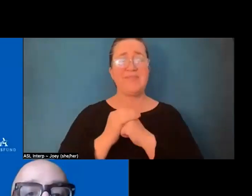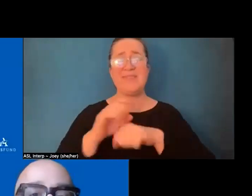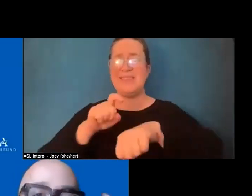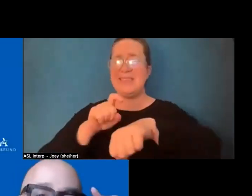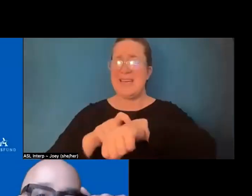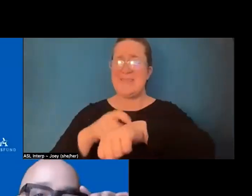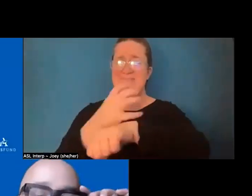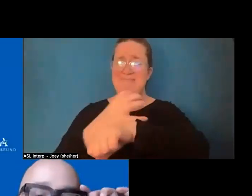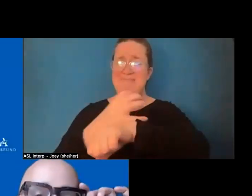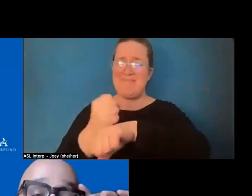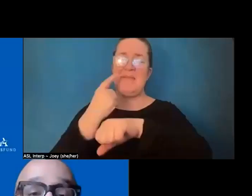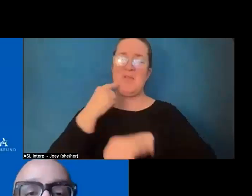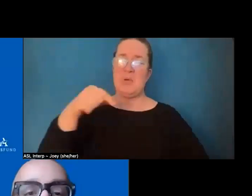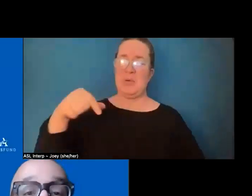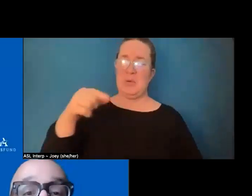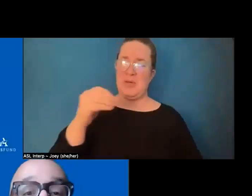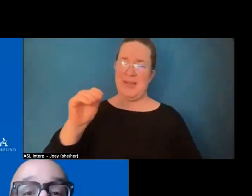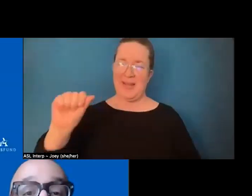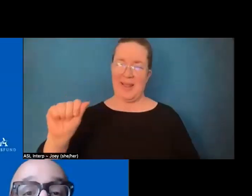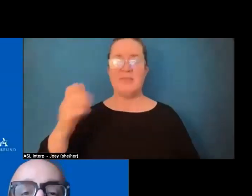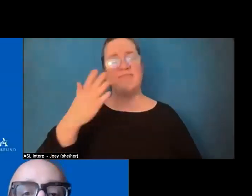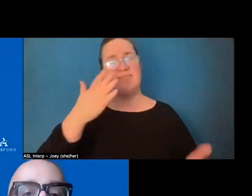Q&As. Thank you all for submitting your questions. We really